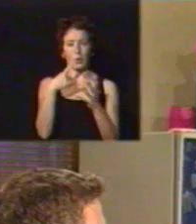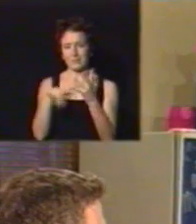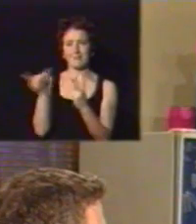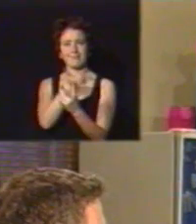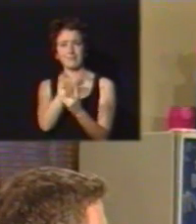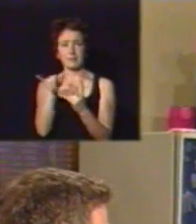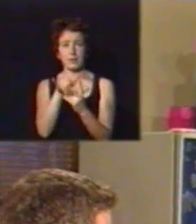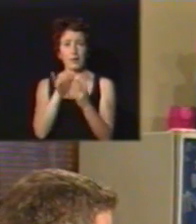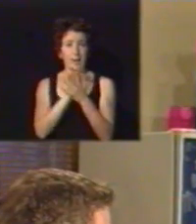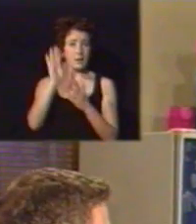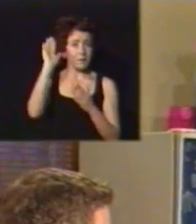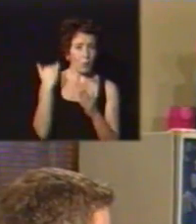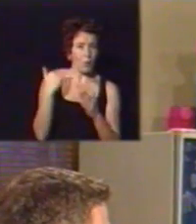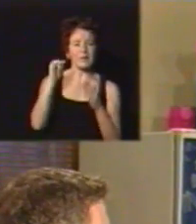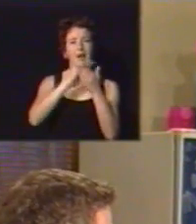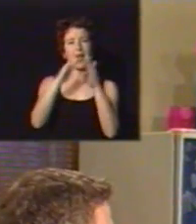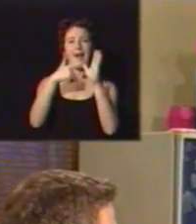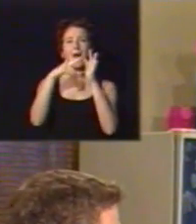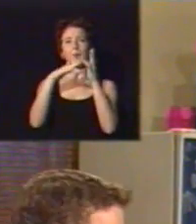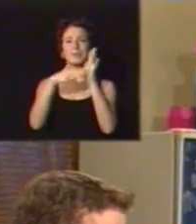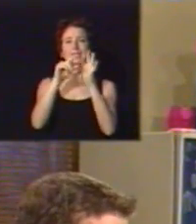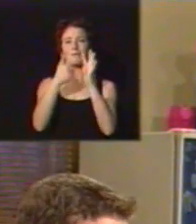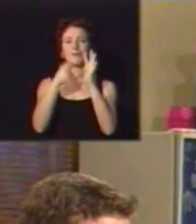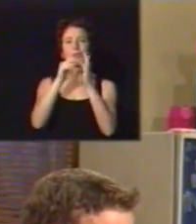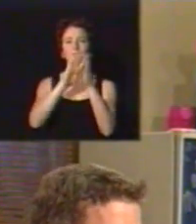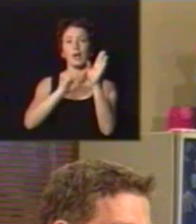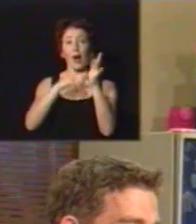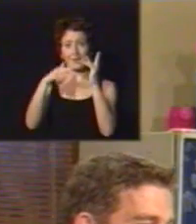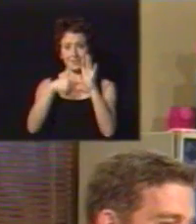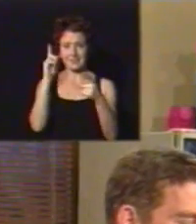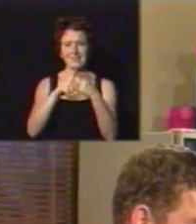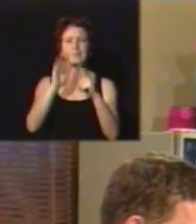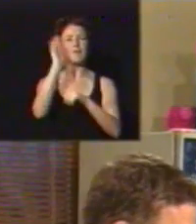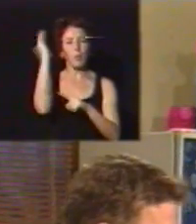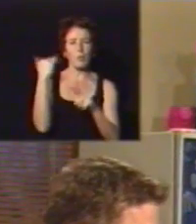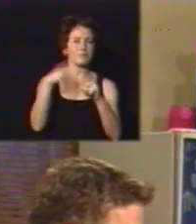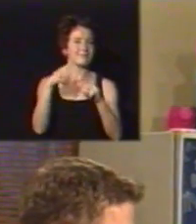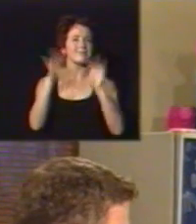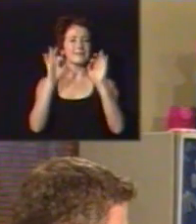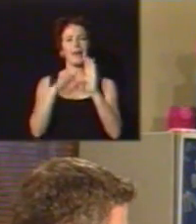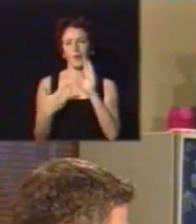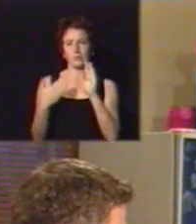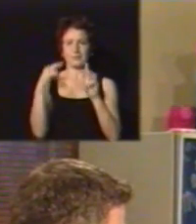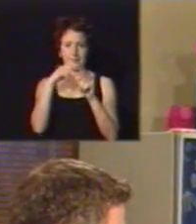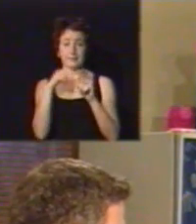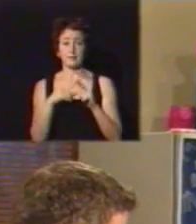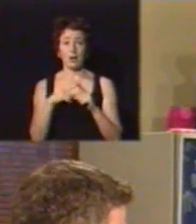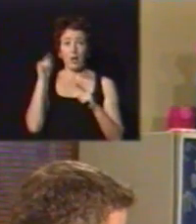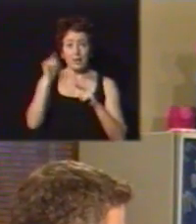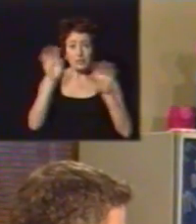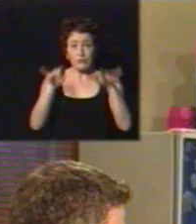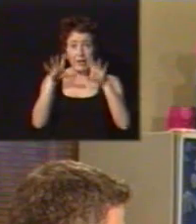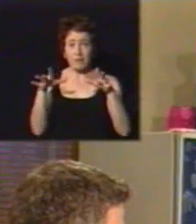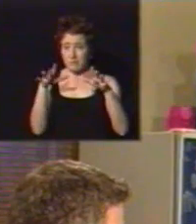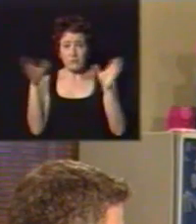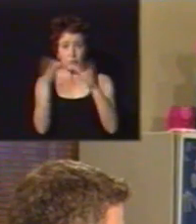place, they were called hermaphrodites. That's right. Yeah. Okay. Yep. And so this is a support group that was started here in Australia itself? Yes, this